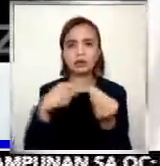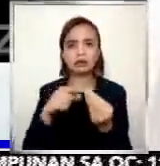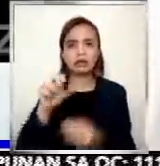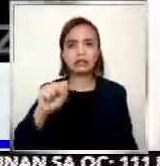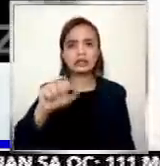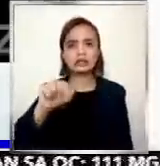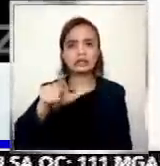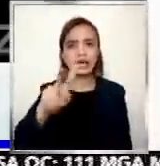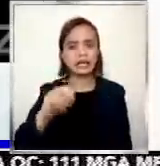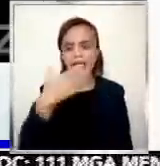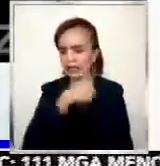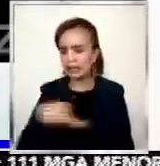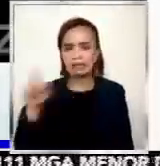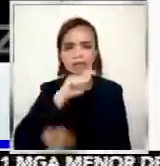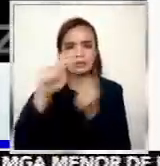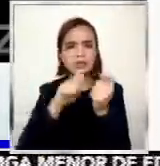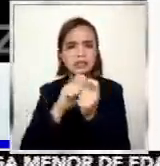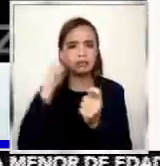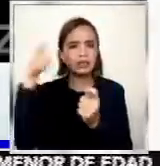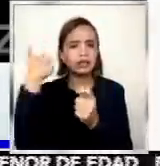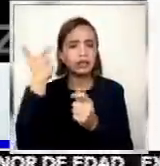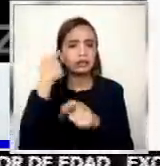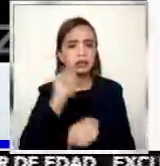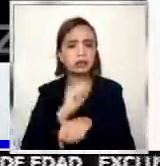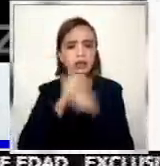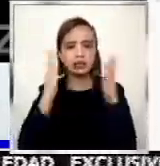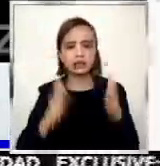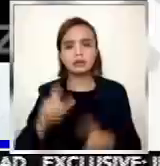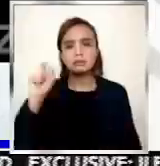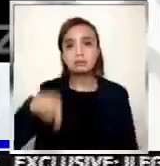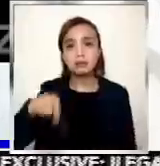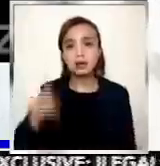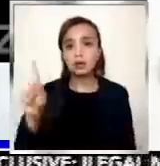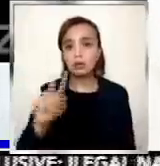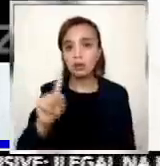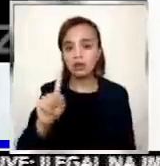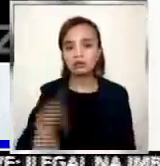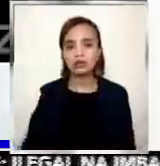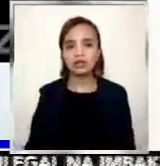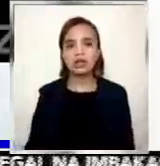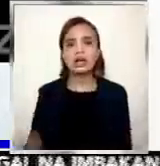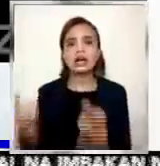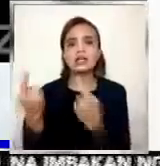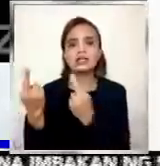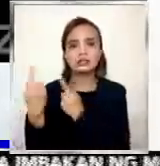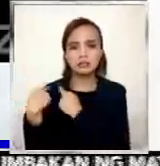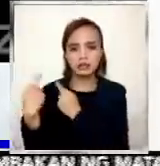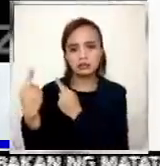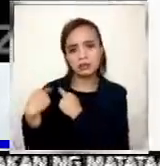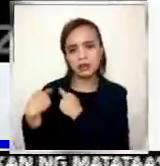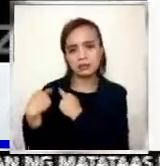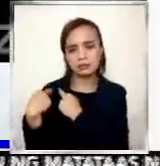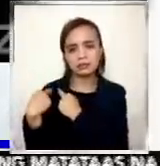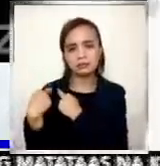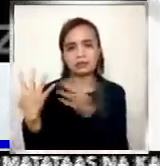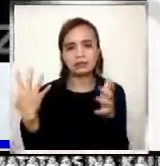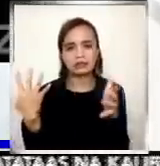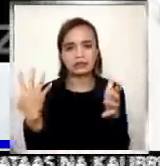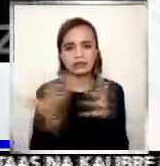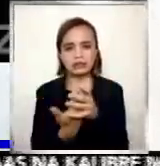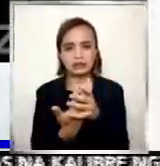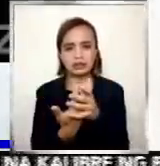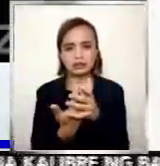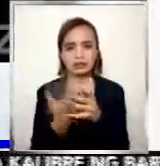official and employee must likewise be liable for at least an imprisonment of not less than